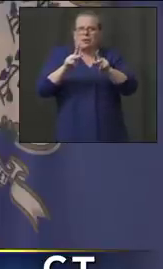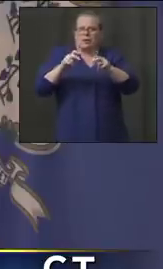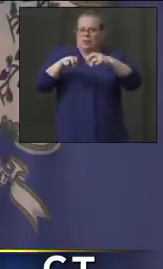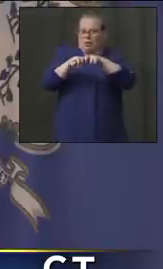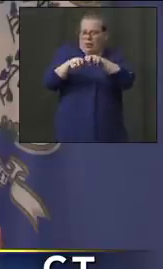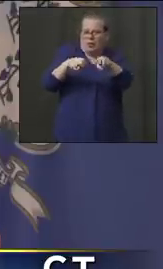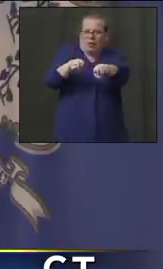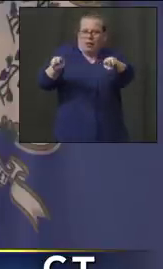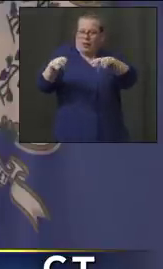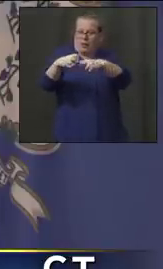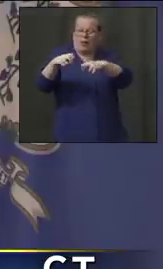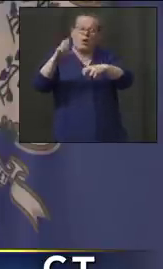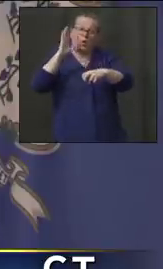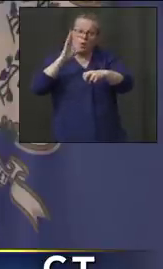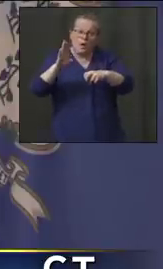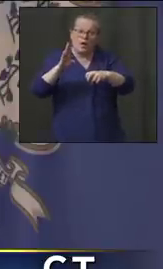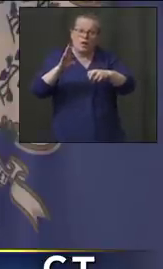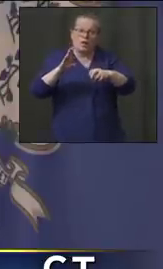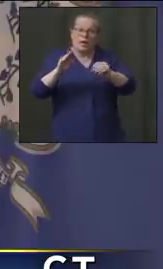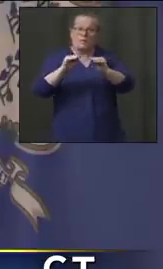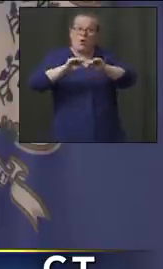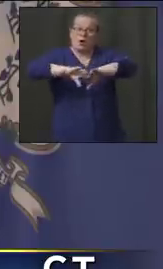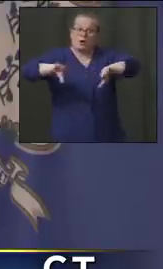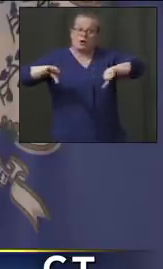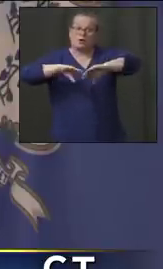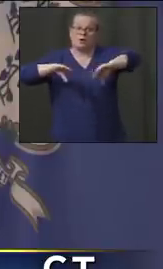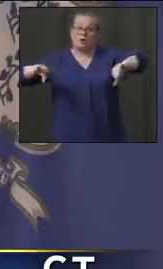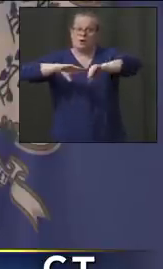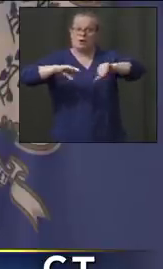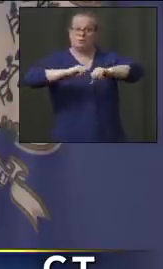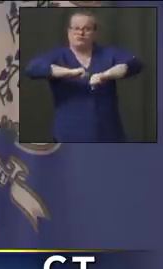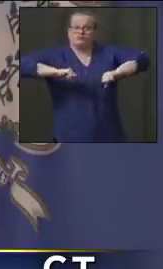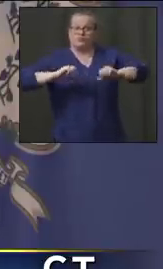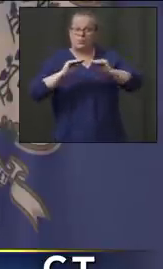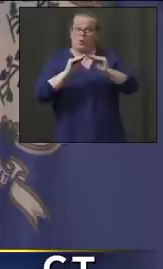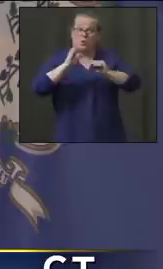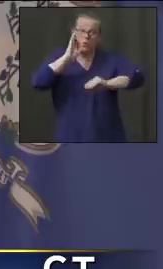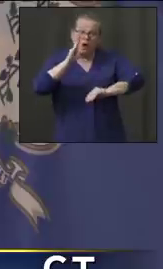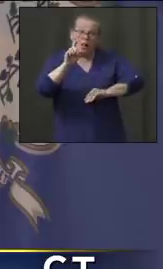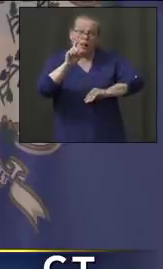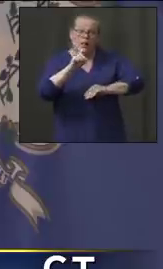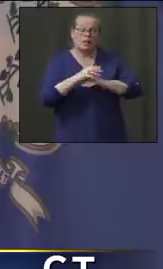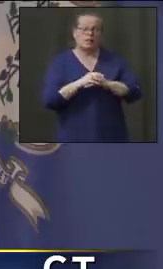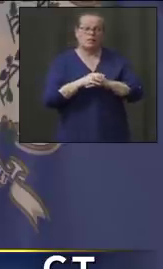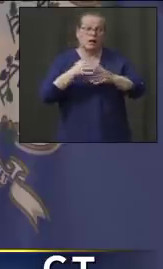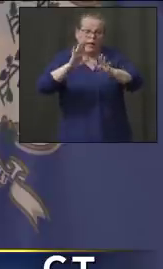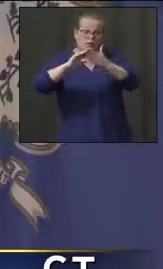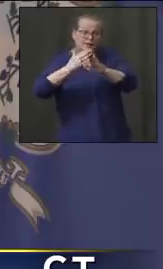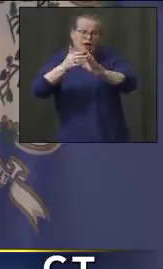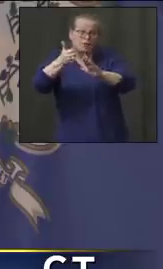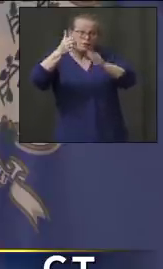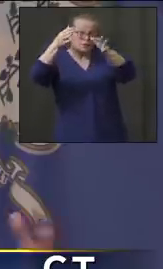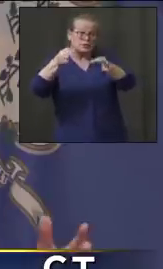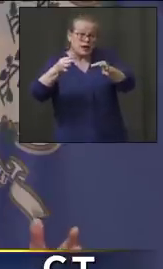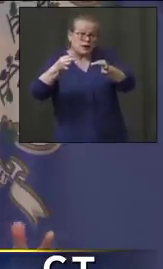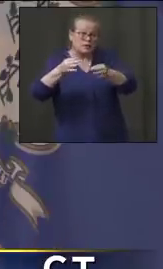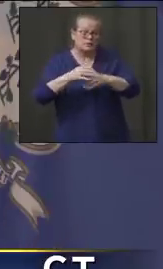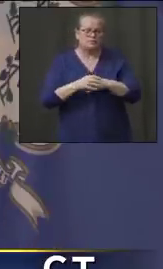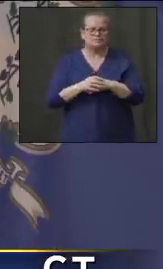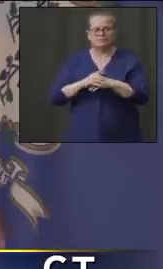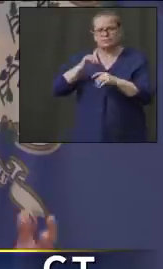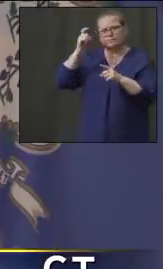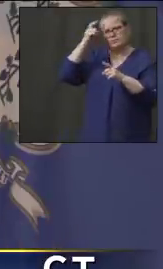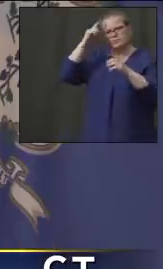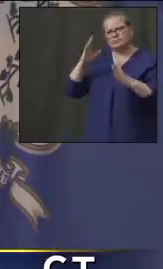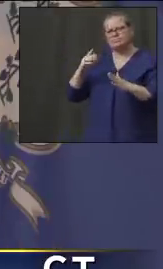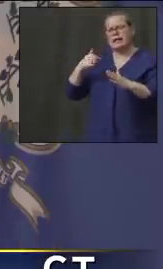I mean, obviously, that's up to the local municipality. Indra and I have talked about this quite a bit. I've referenced before the fact that we have a lot of roads